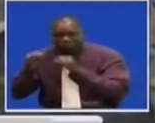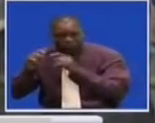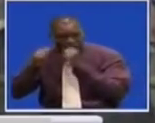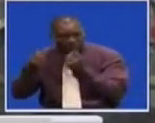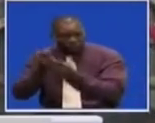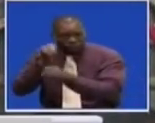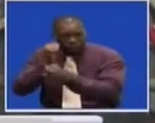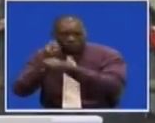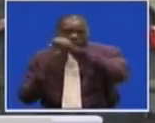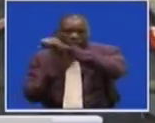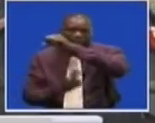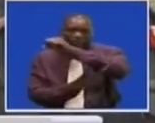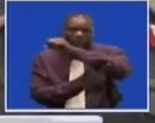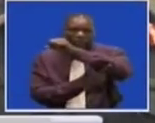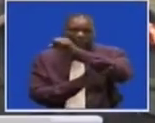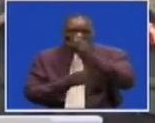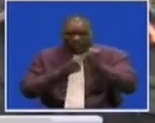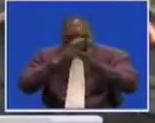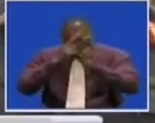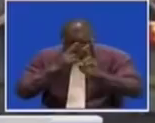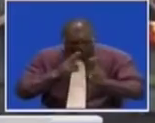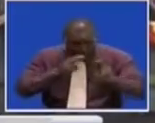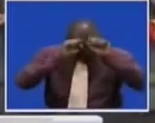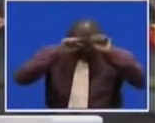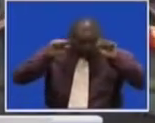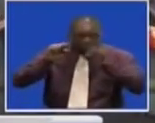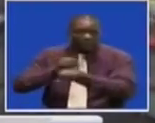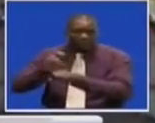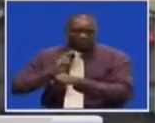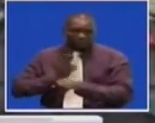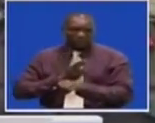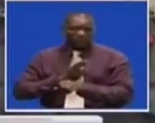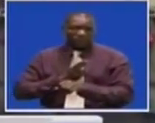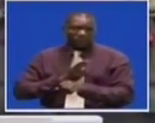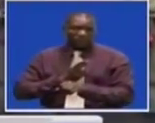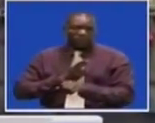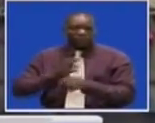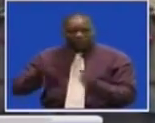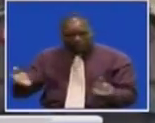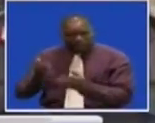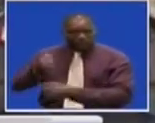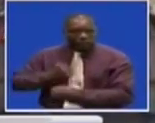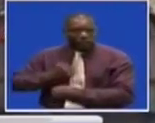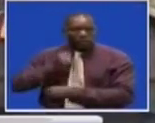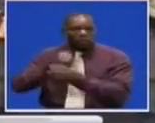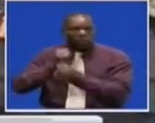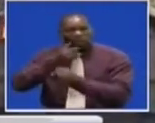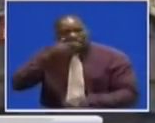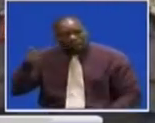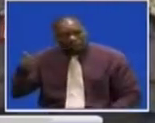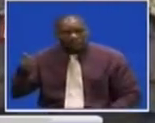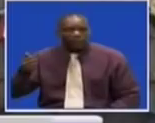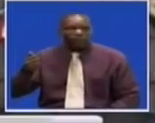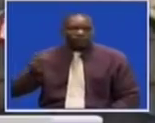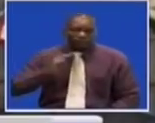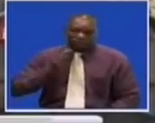us here to come and encourage our men in uniform to do even better, because like I've said, we